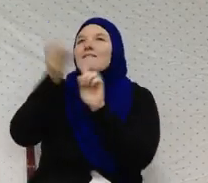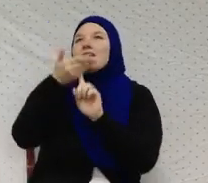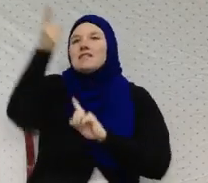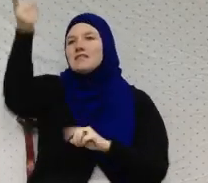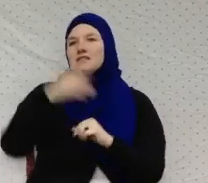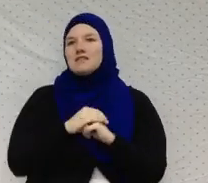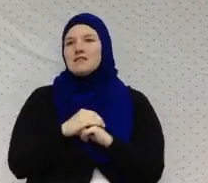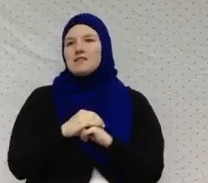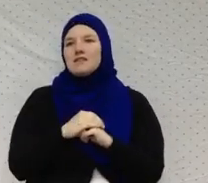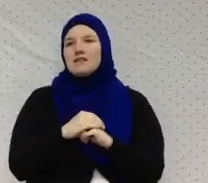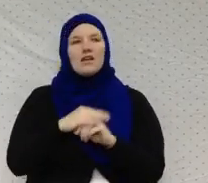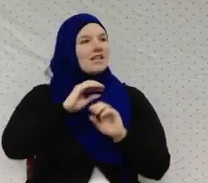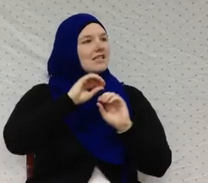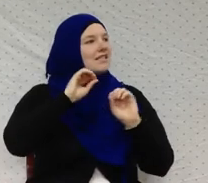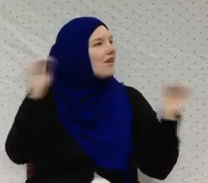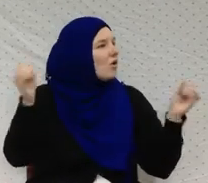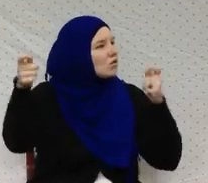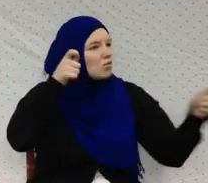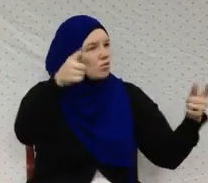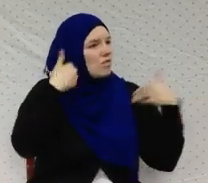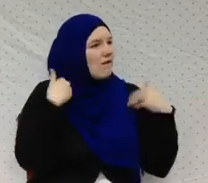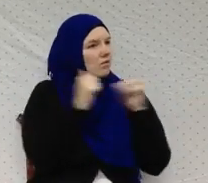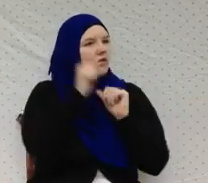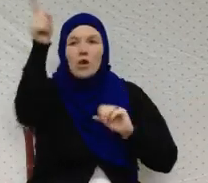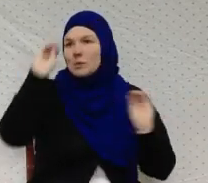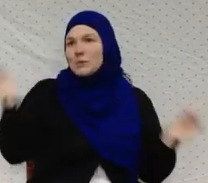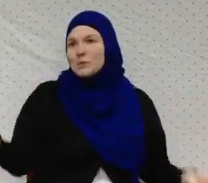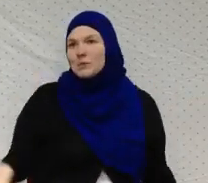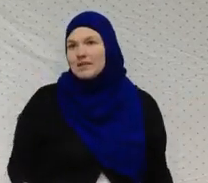by anything. There are no strings you can pull on Allah.